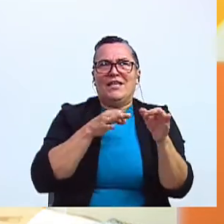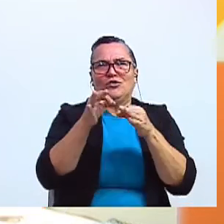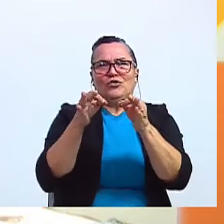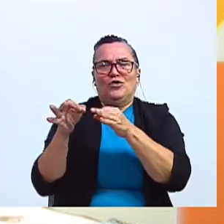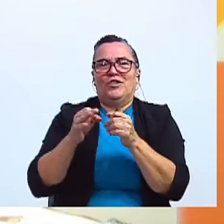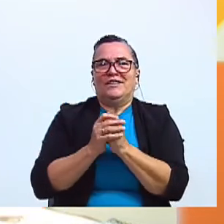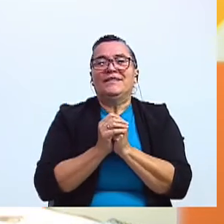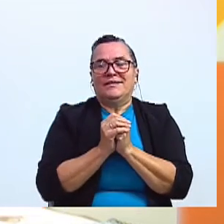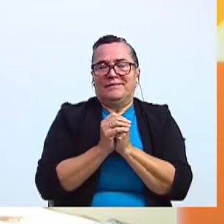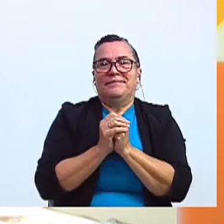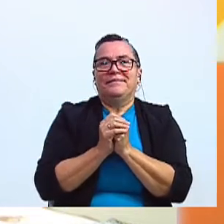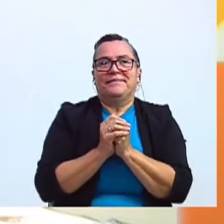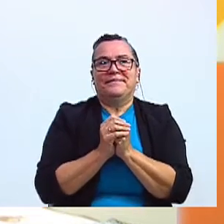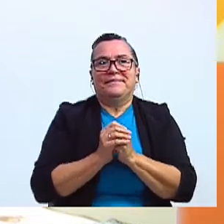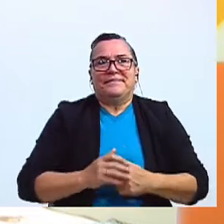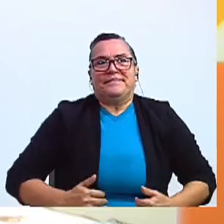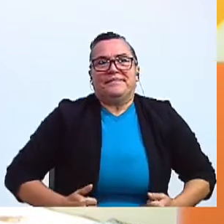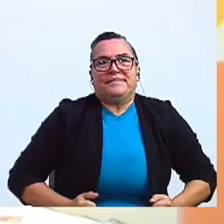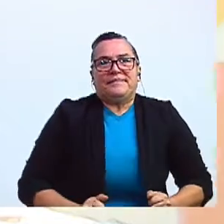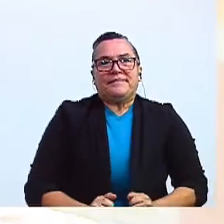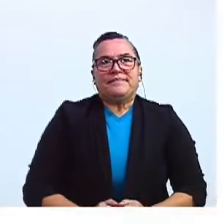please.